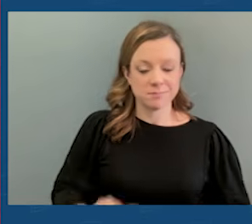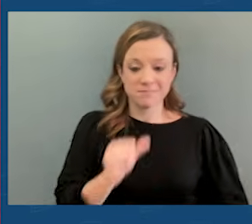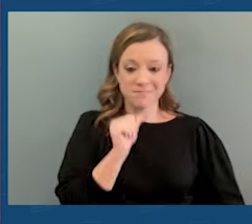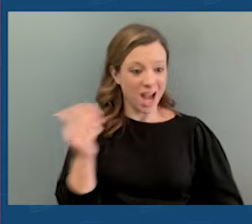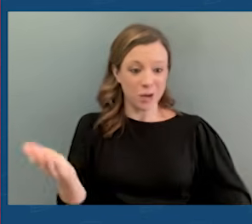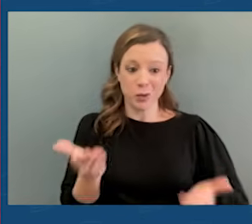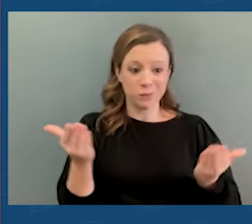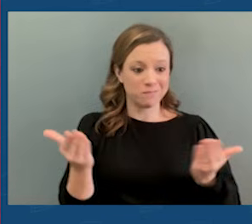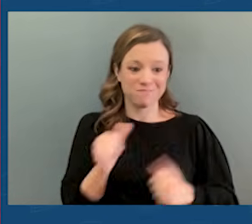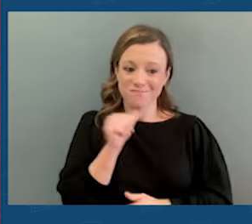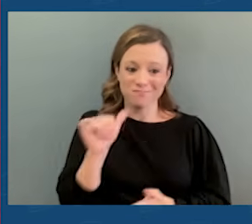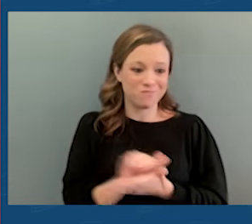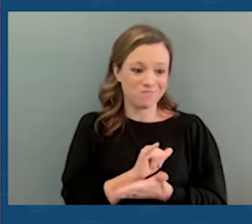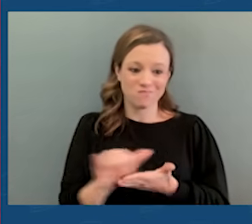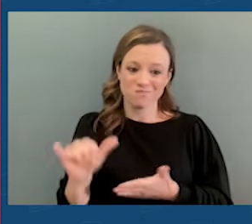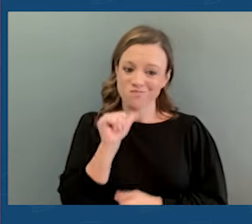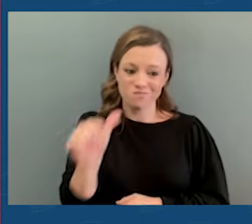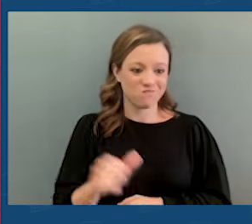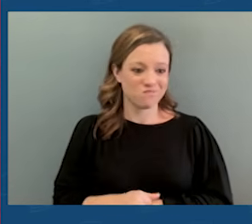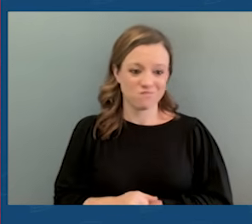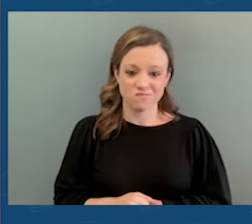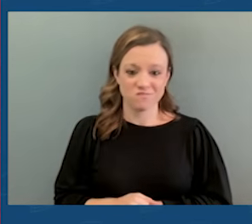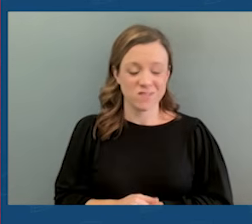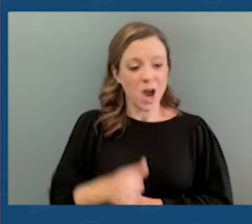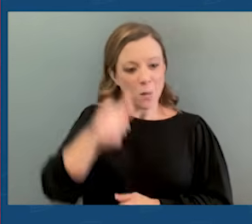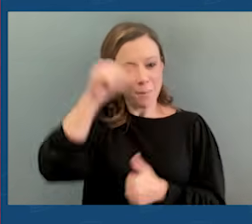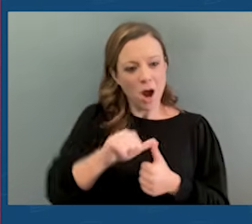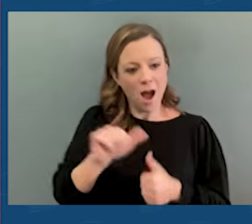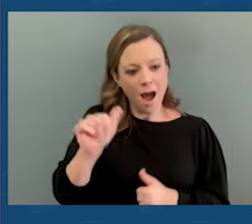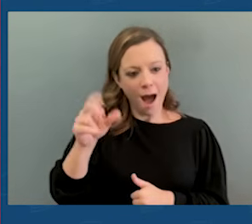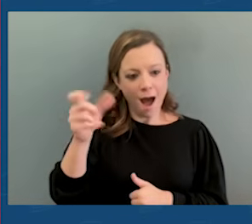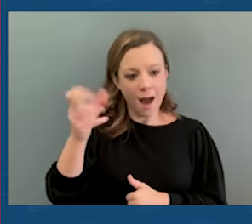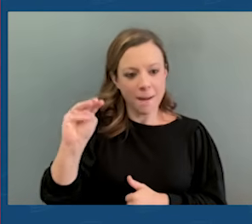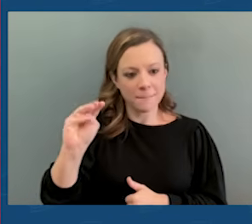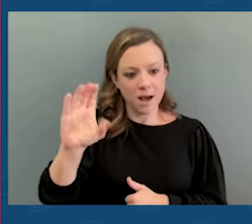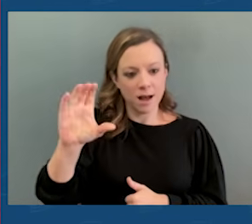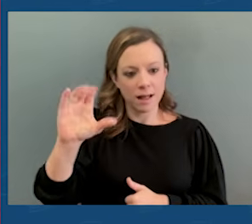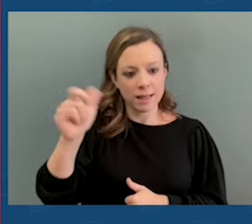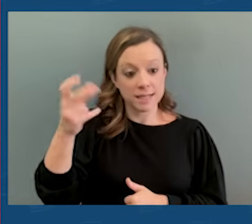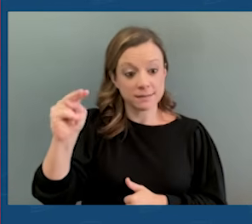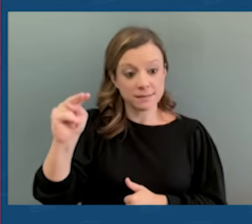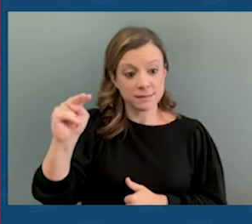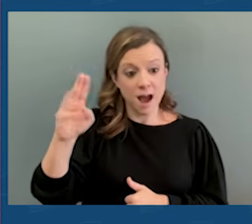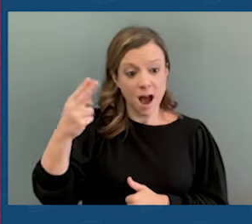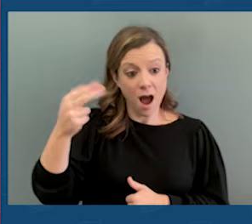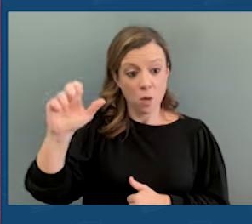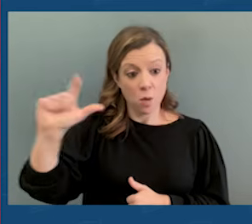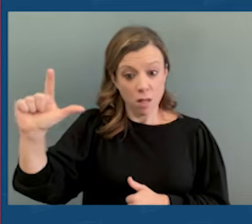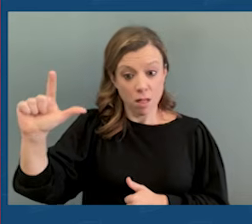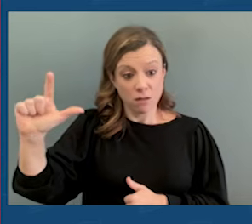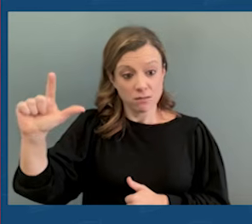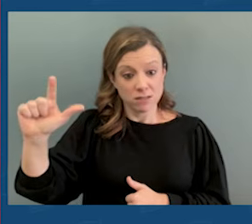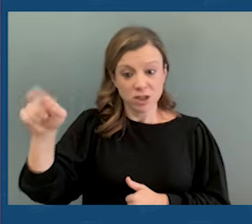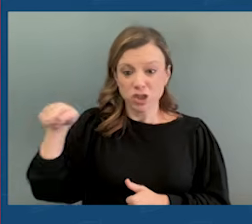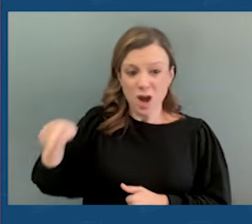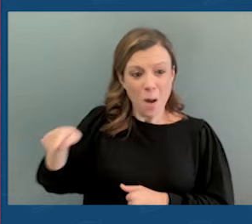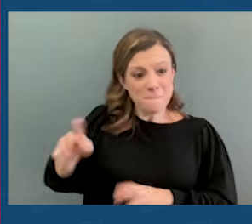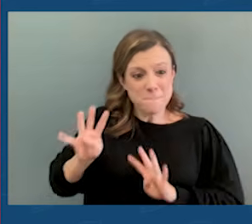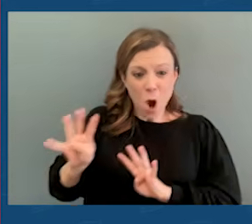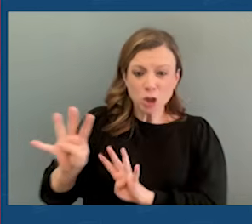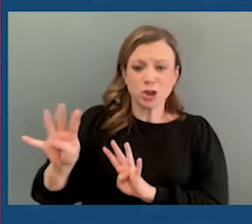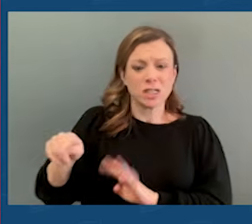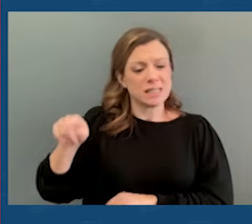I remember Adam Clayton Powell, my mother told me, led marches begging corporate